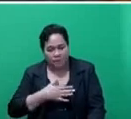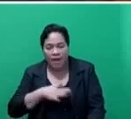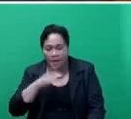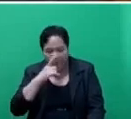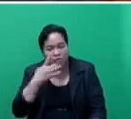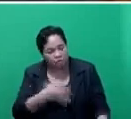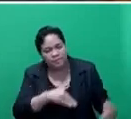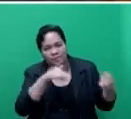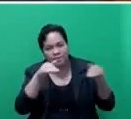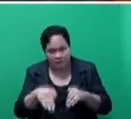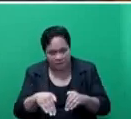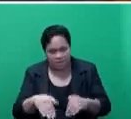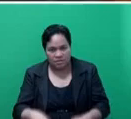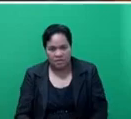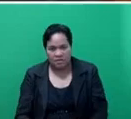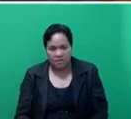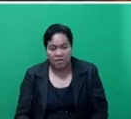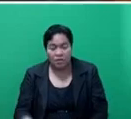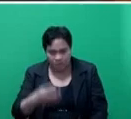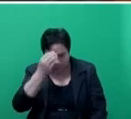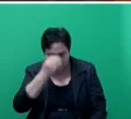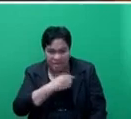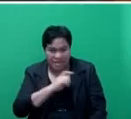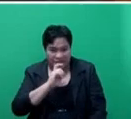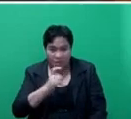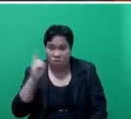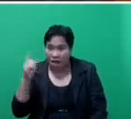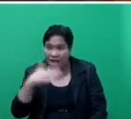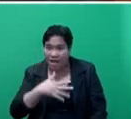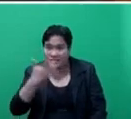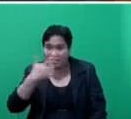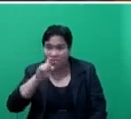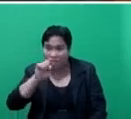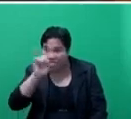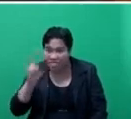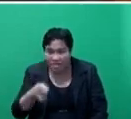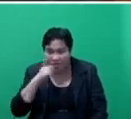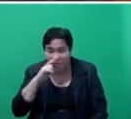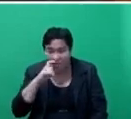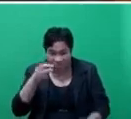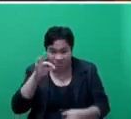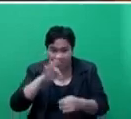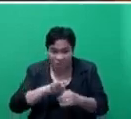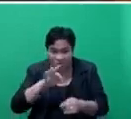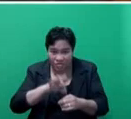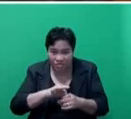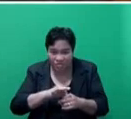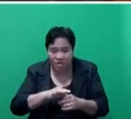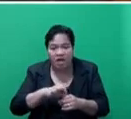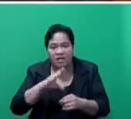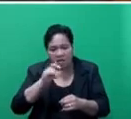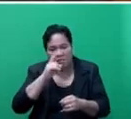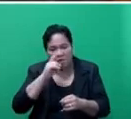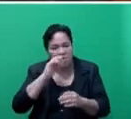engaged. And we believe that if the 171,000 people had voted in 2018, some people could have been sitting on this side of the